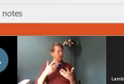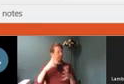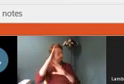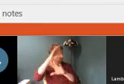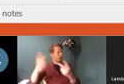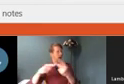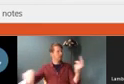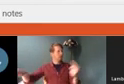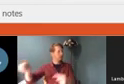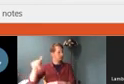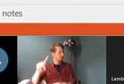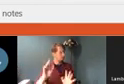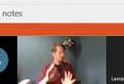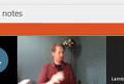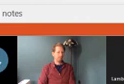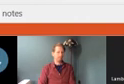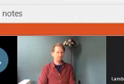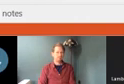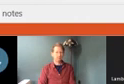analysis.